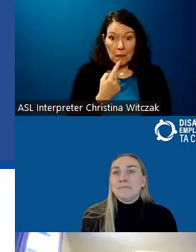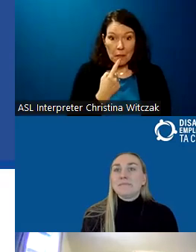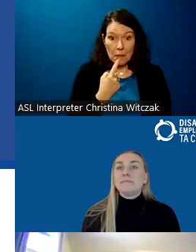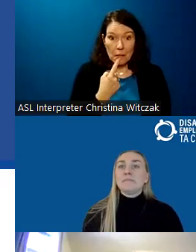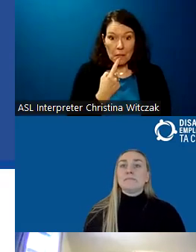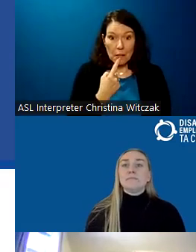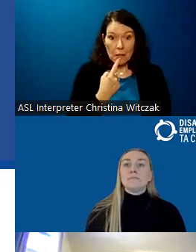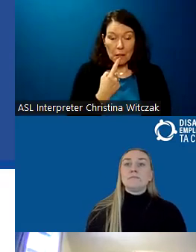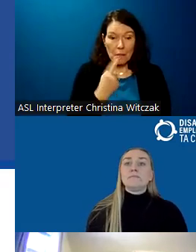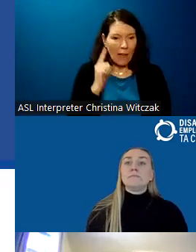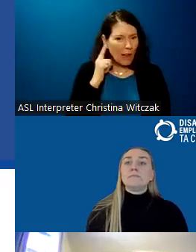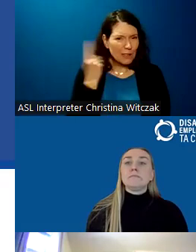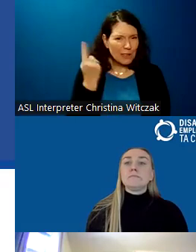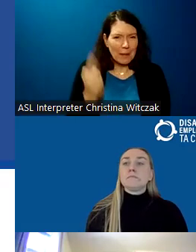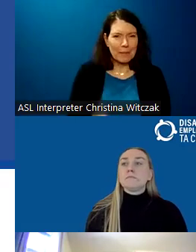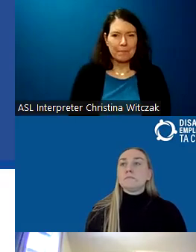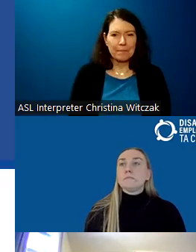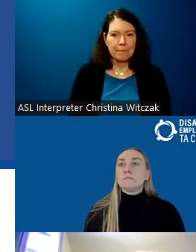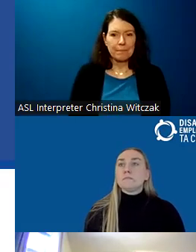something? I think I heard.